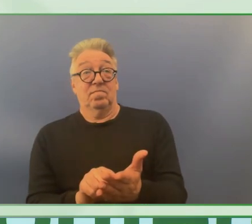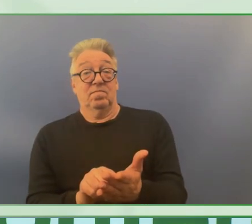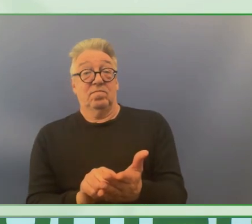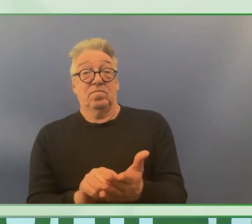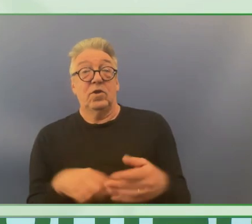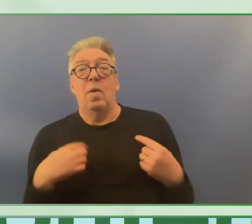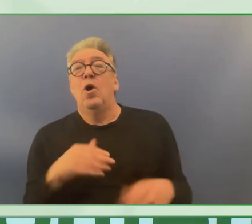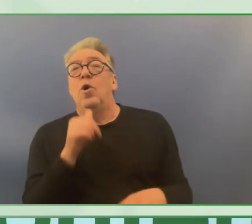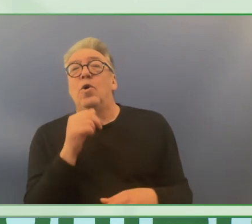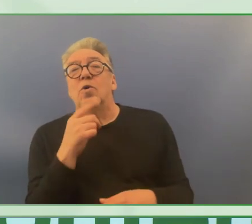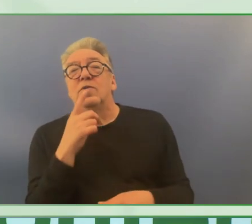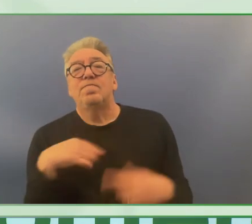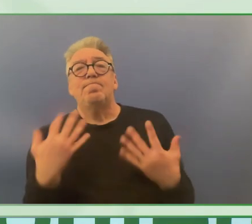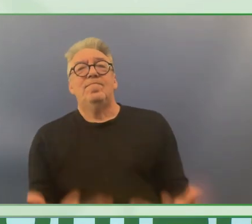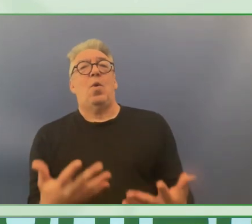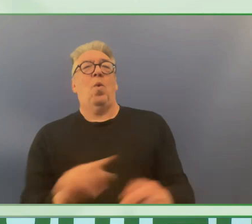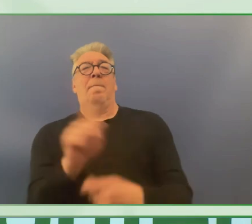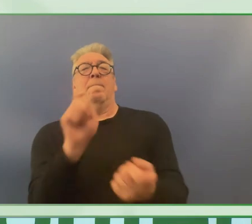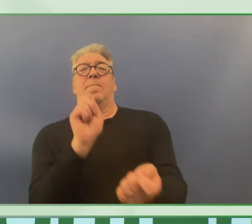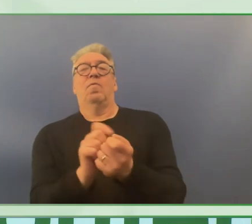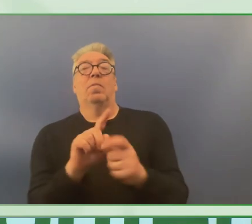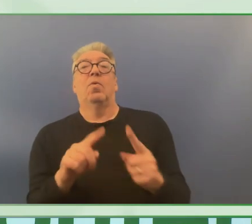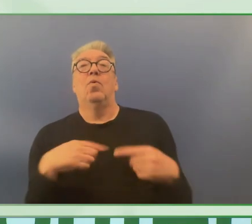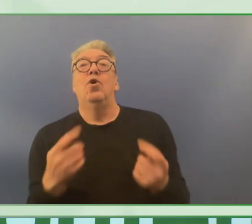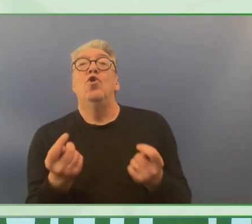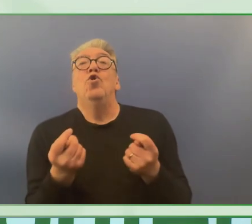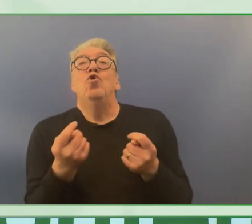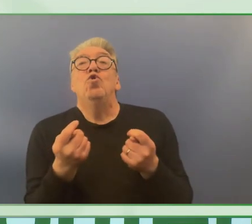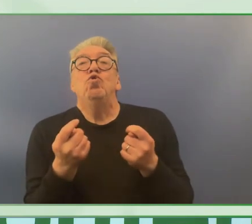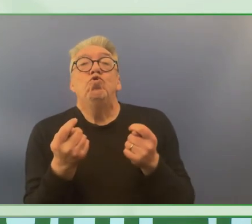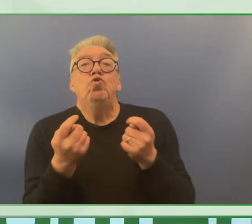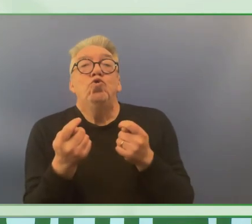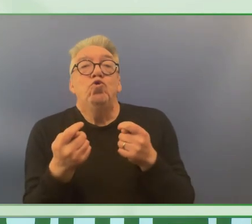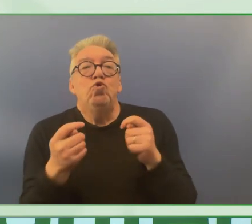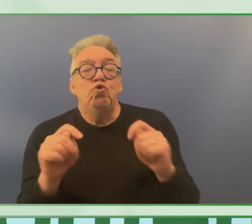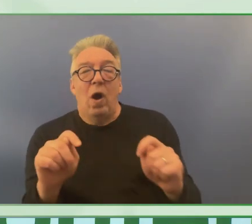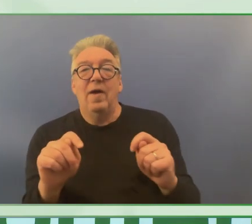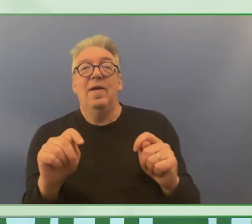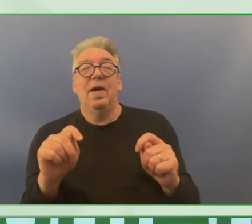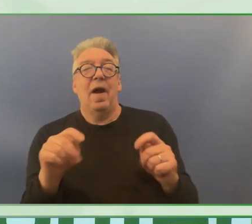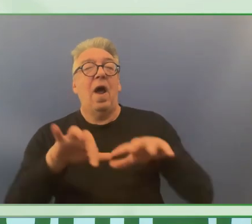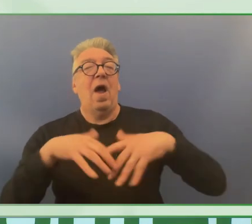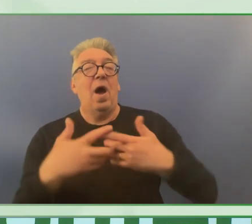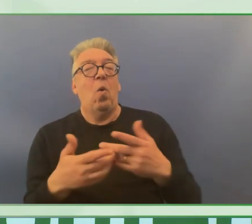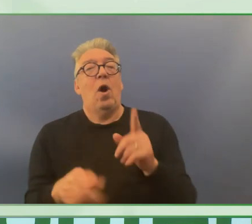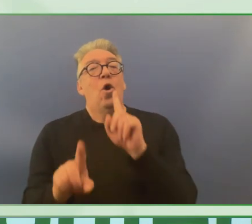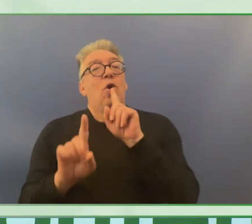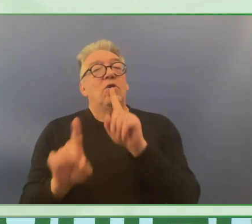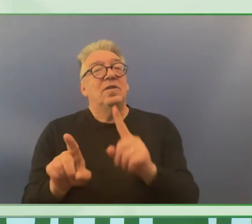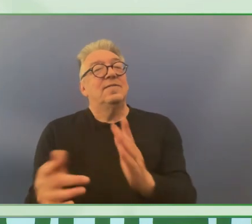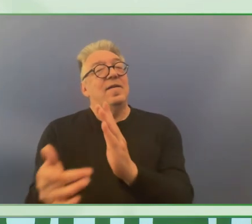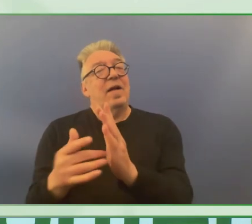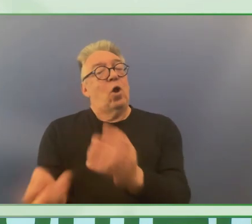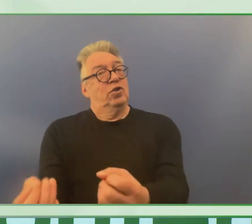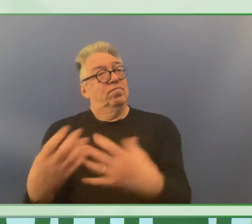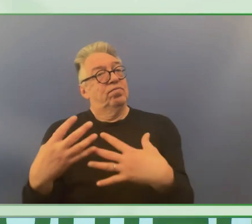but one of the things that we tried is to really think about how do we introduce plain language in the instructions and in the technology itself. So I'm